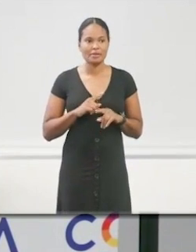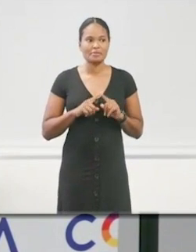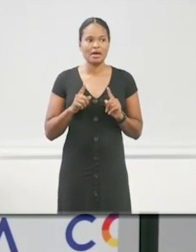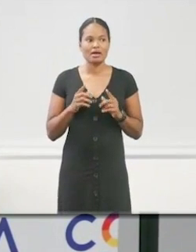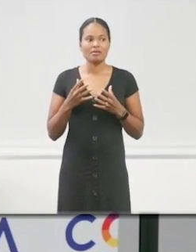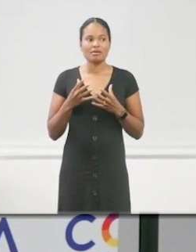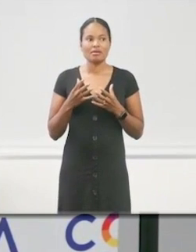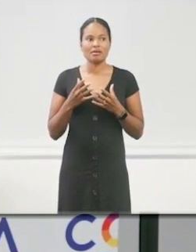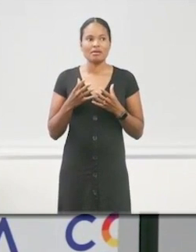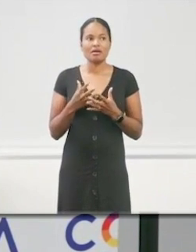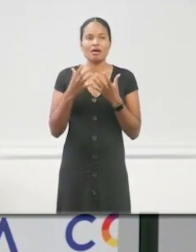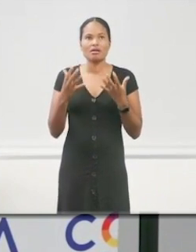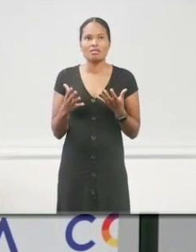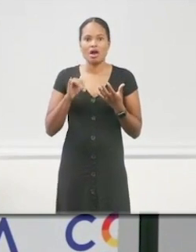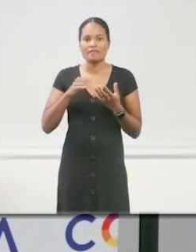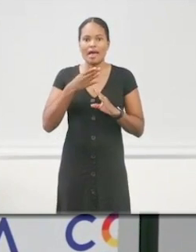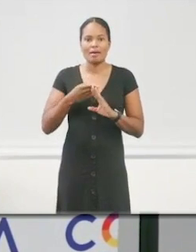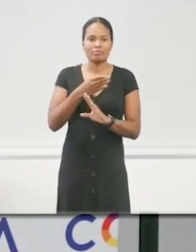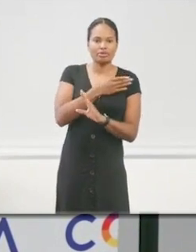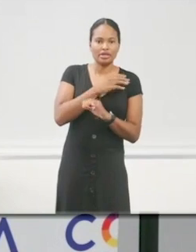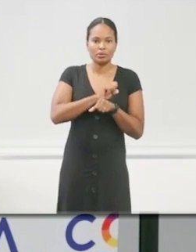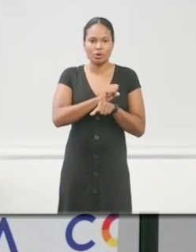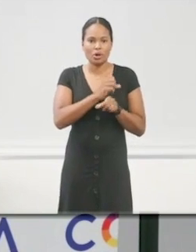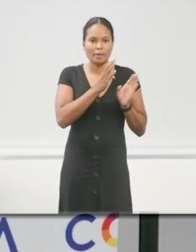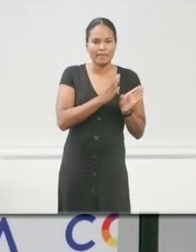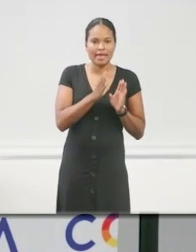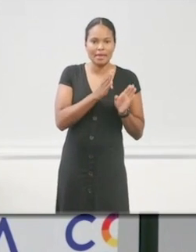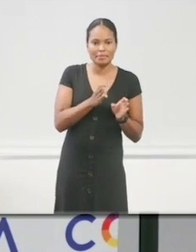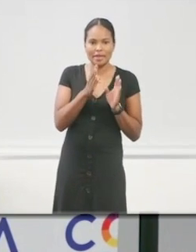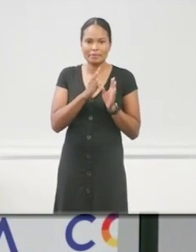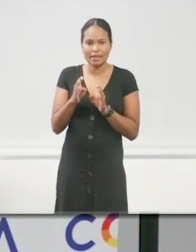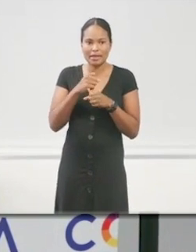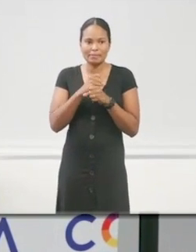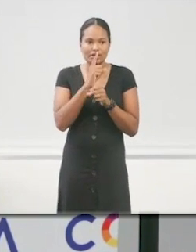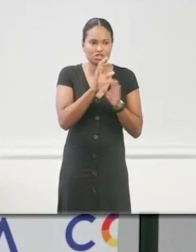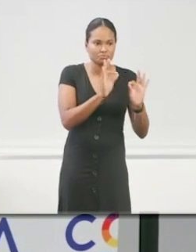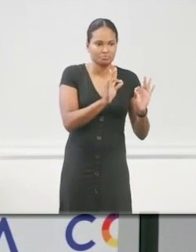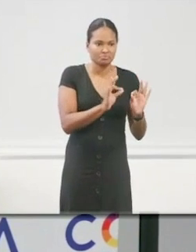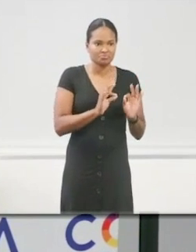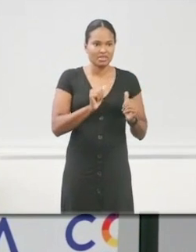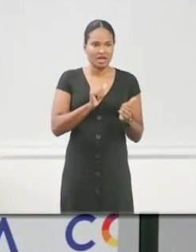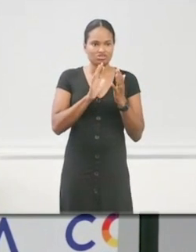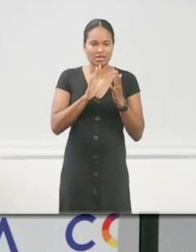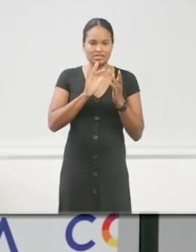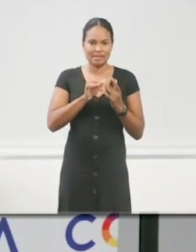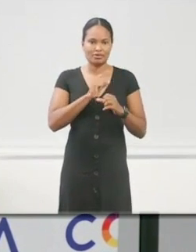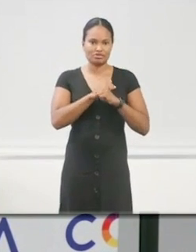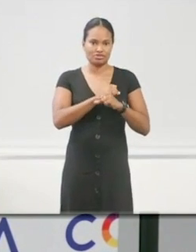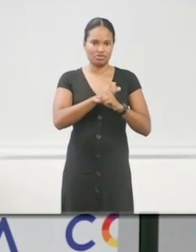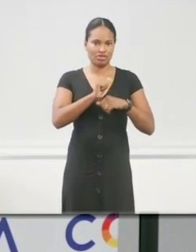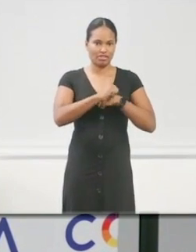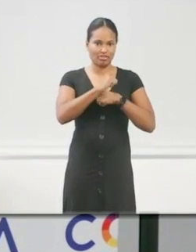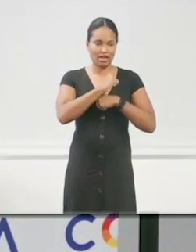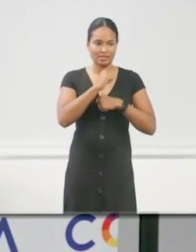that pre-work and our due diligence on really addressing cybersecurity threats that we have really has